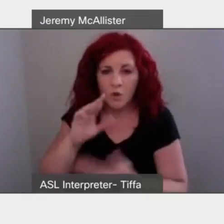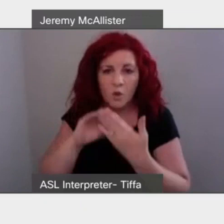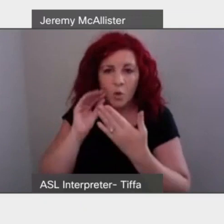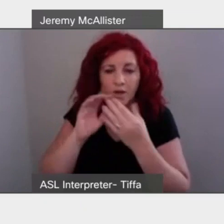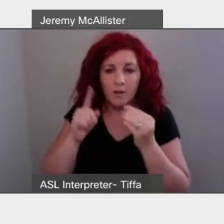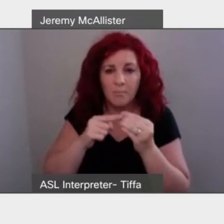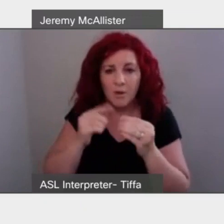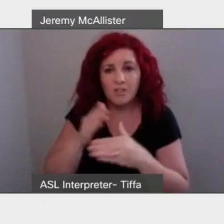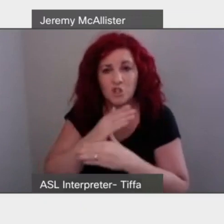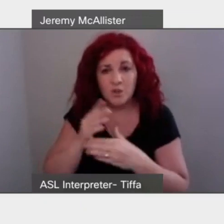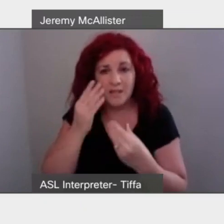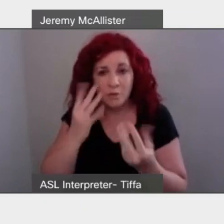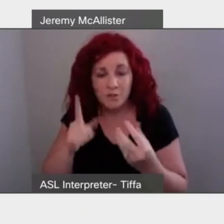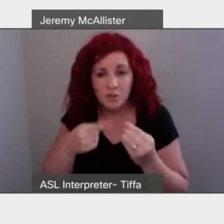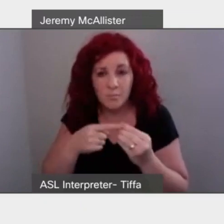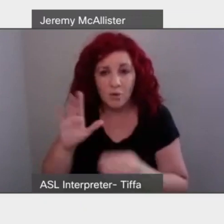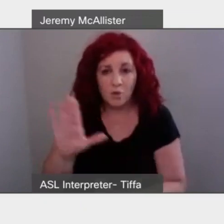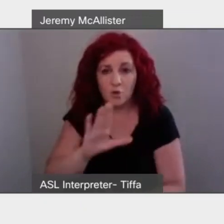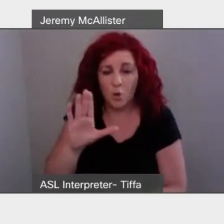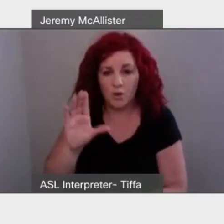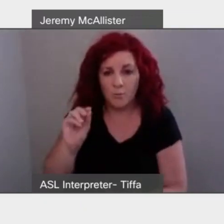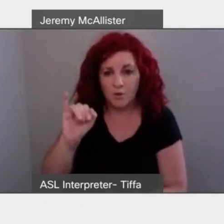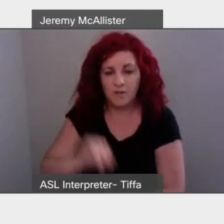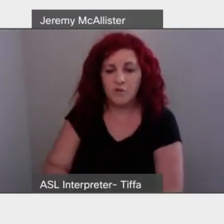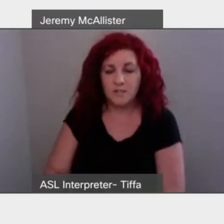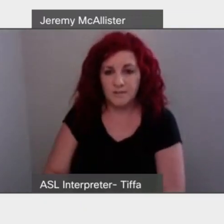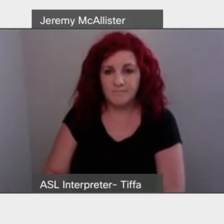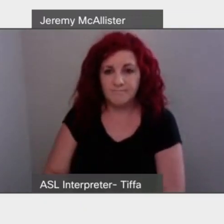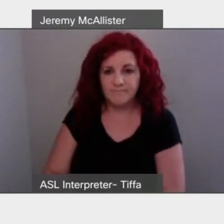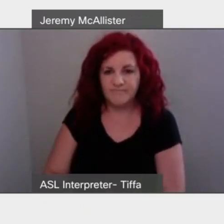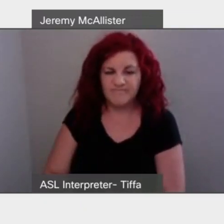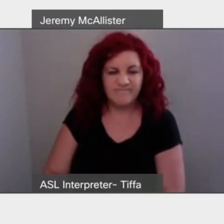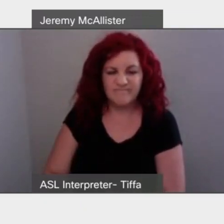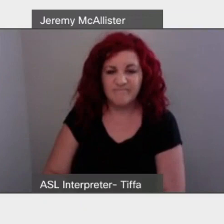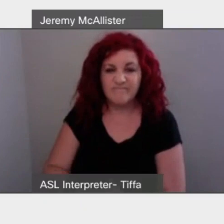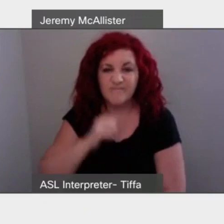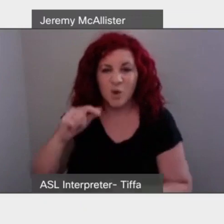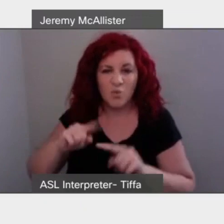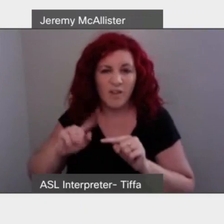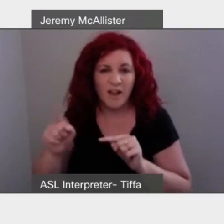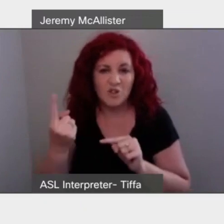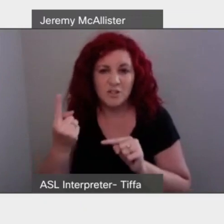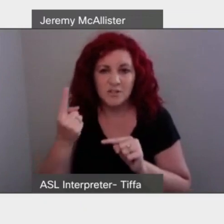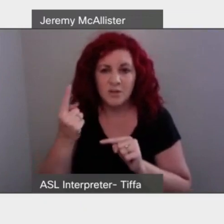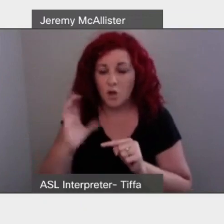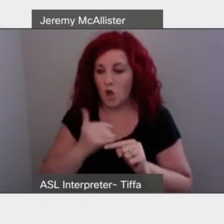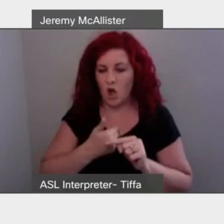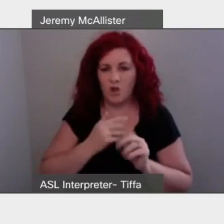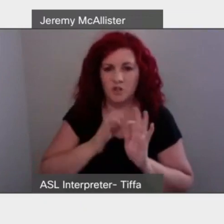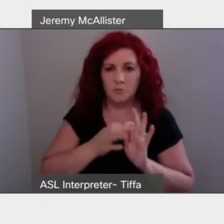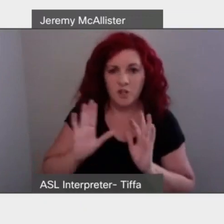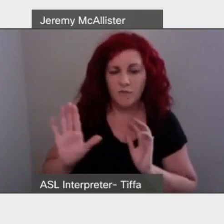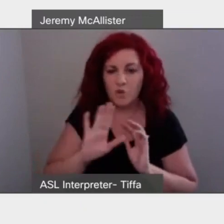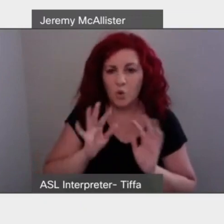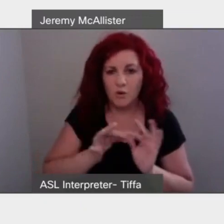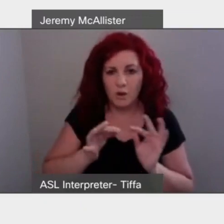for sharing information about your community of interest. Rather than relying purely on our interpretation of your